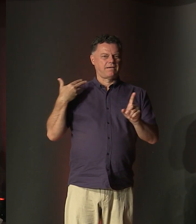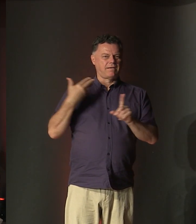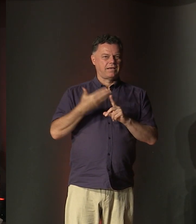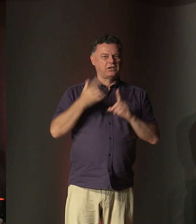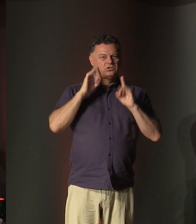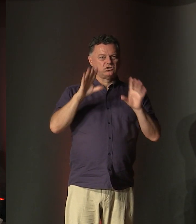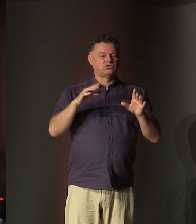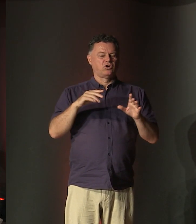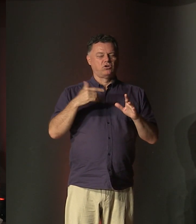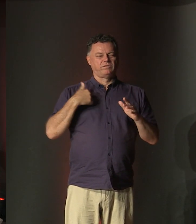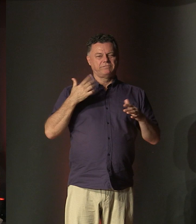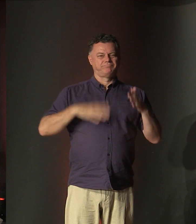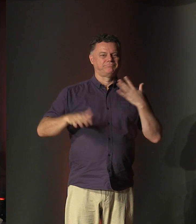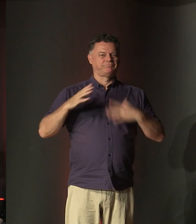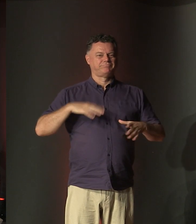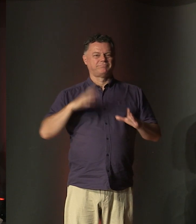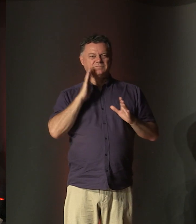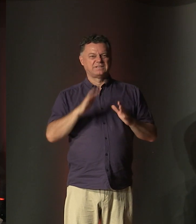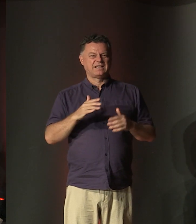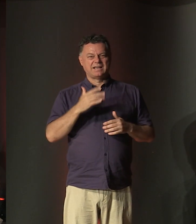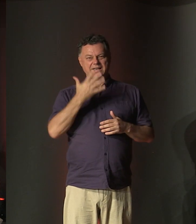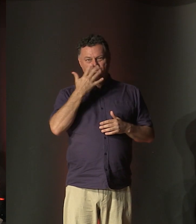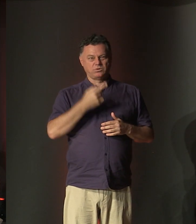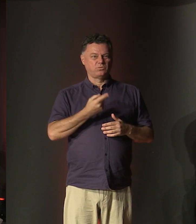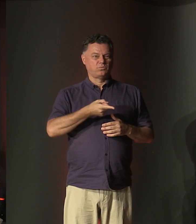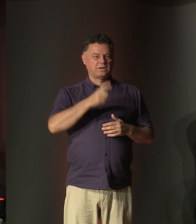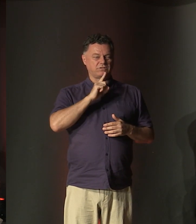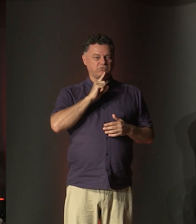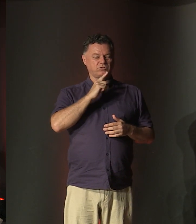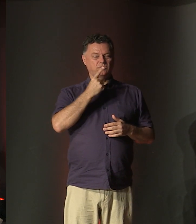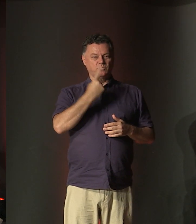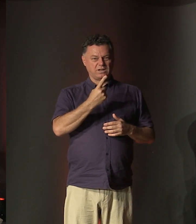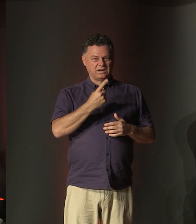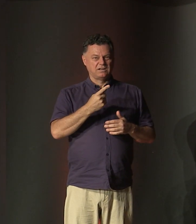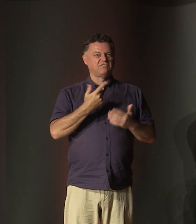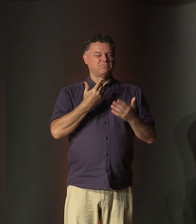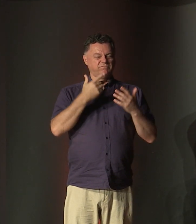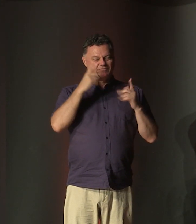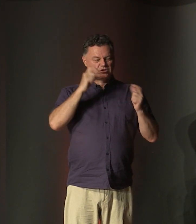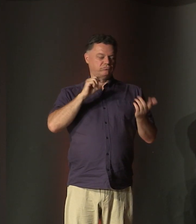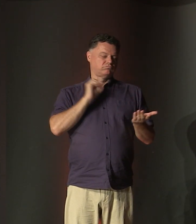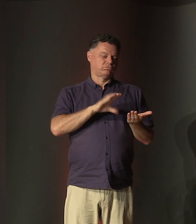on Instagram at age 101.